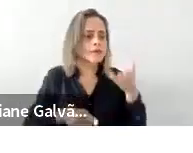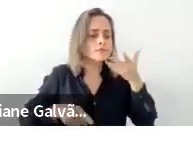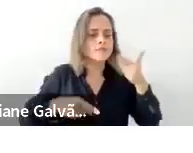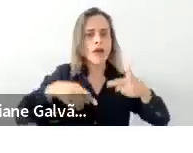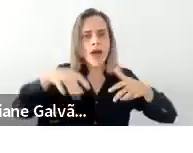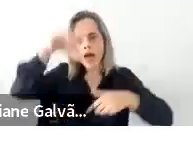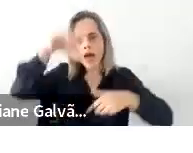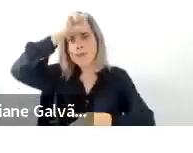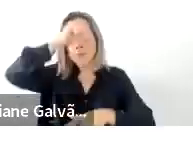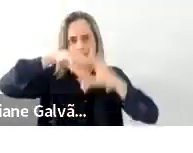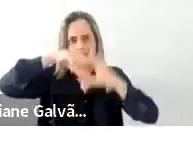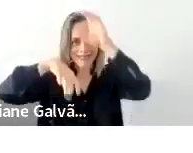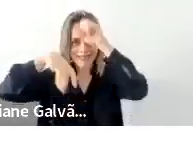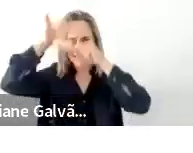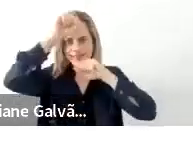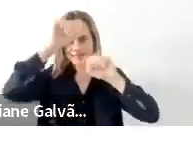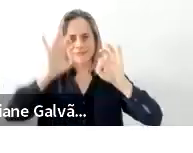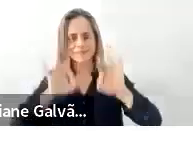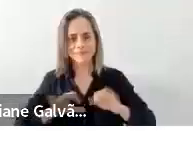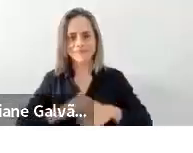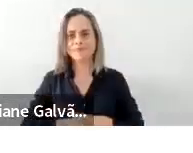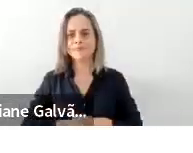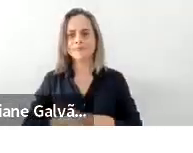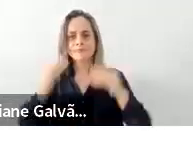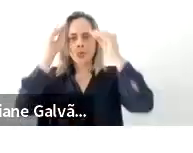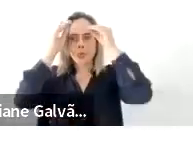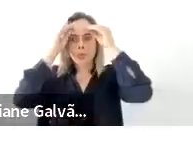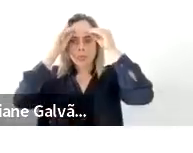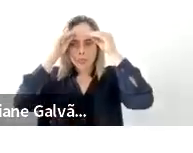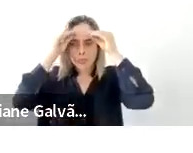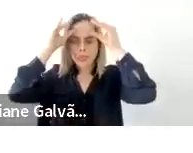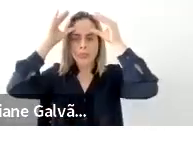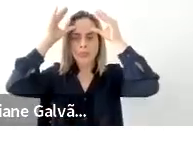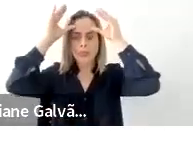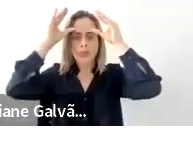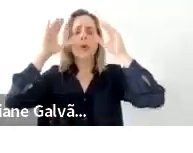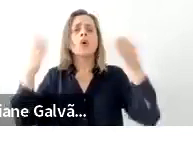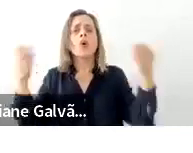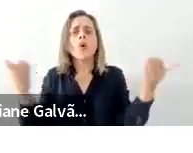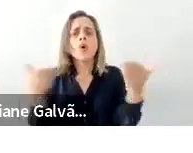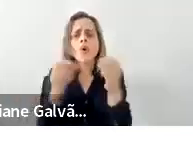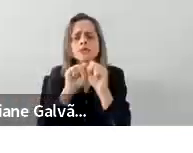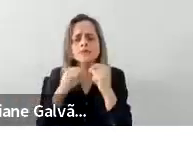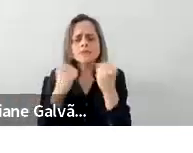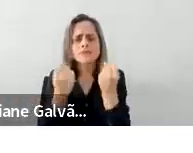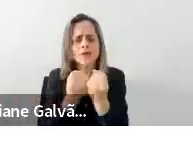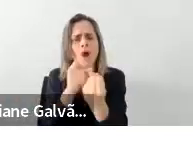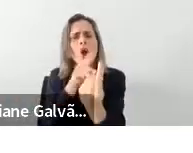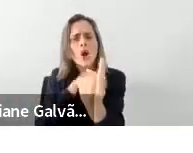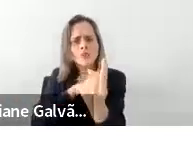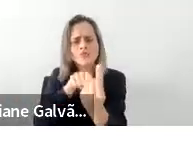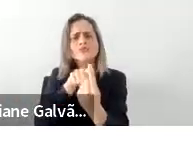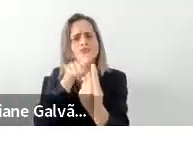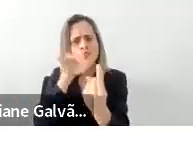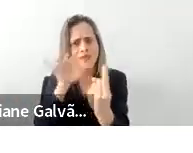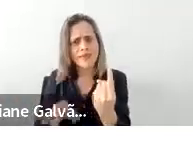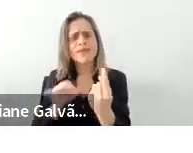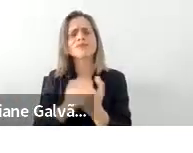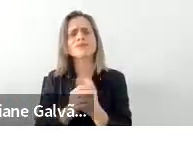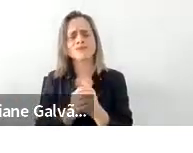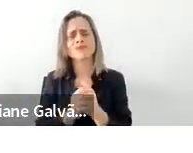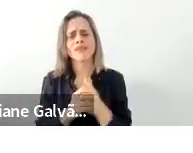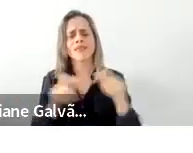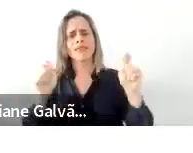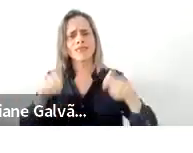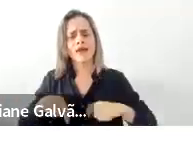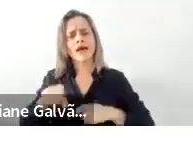process and will hopefully allow us to participate together in a collaborative spirit in